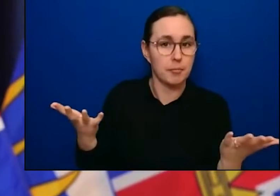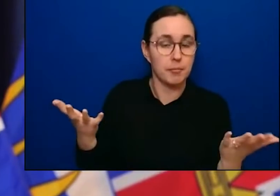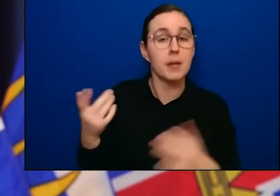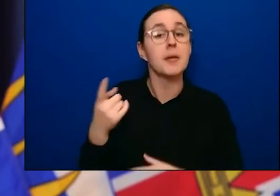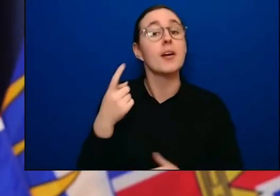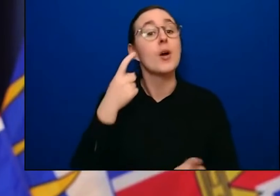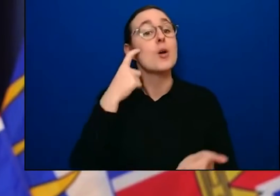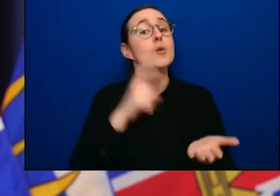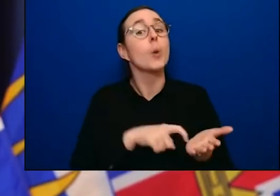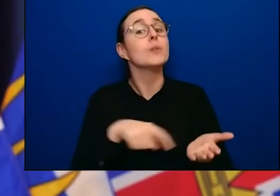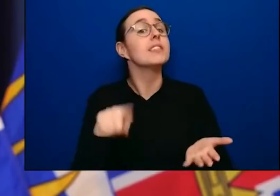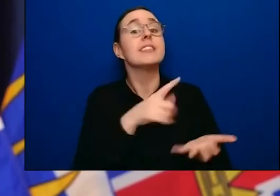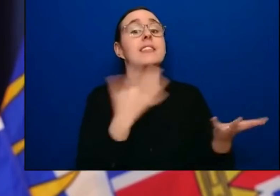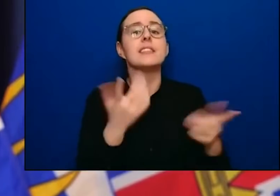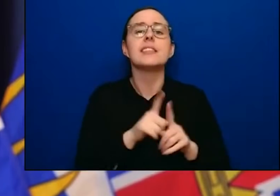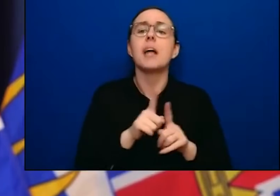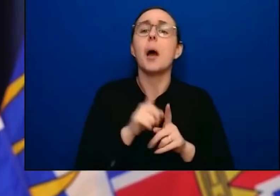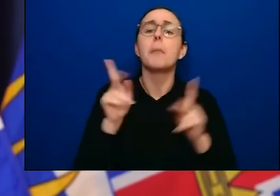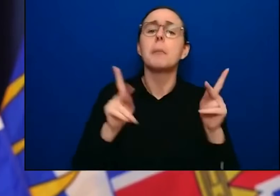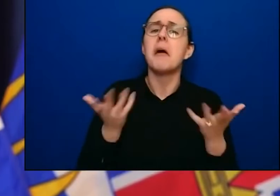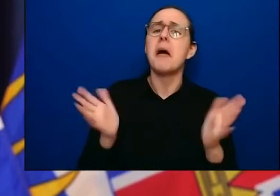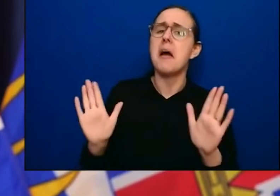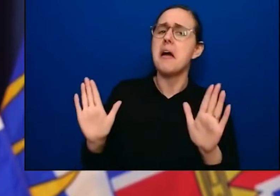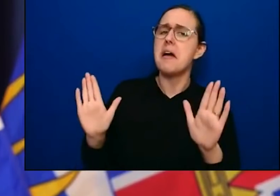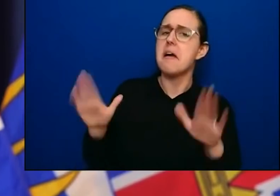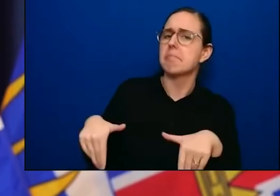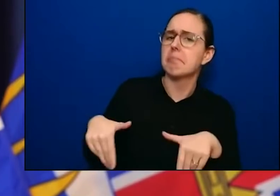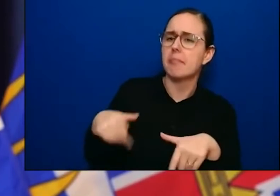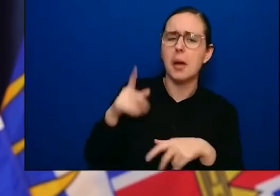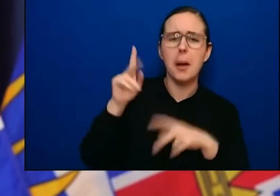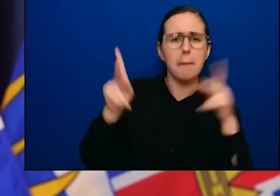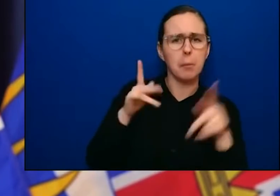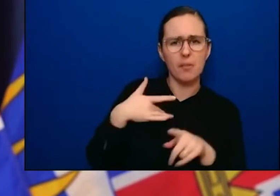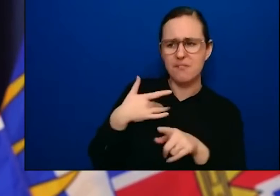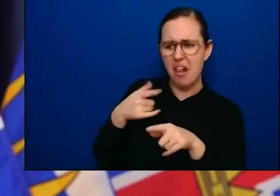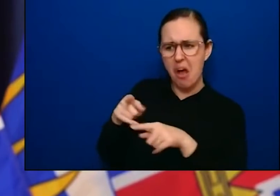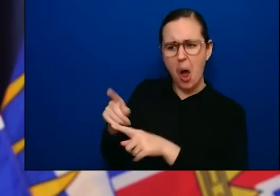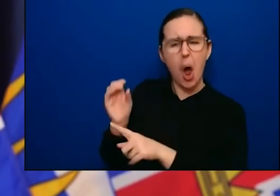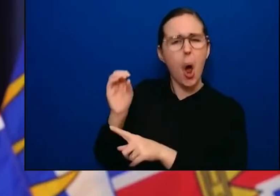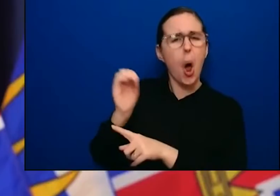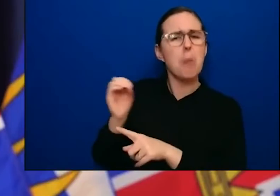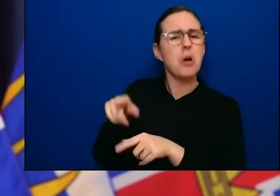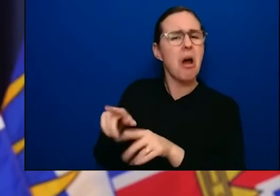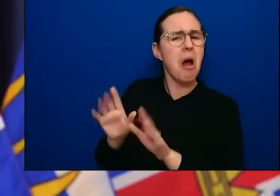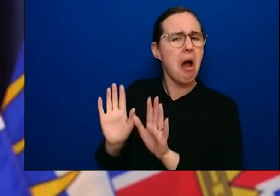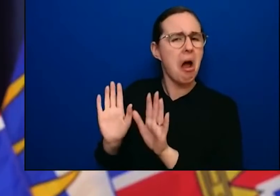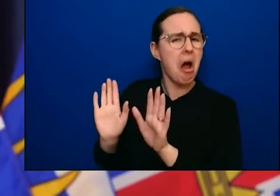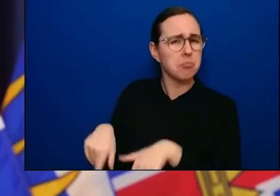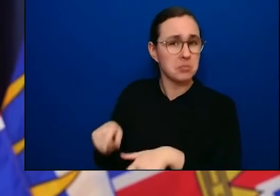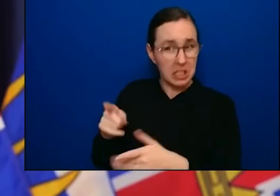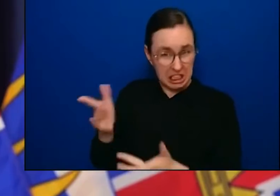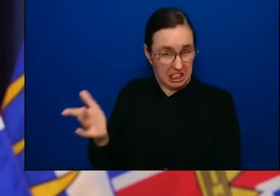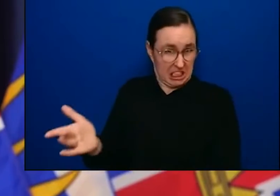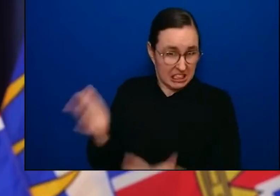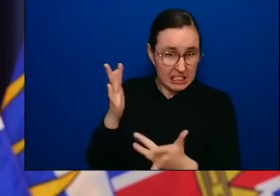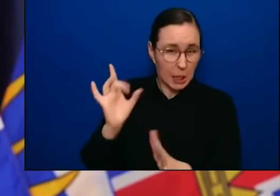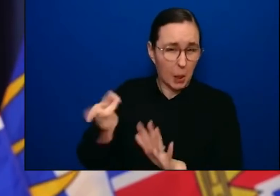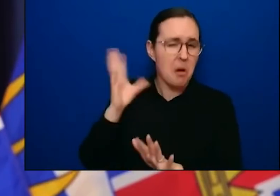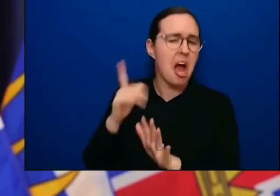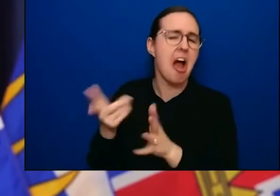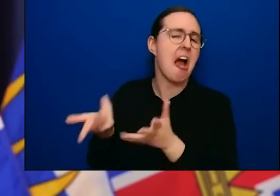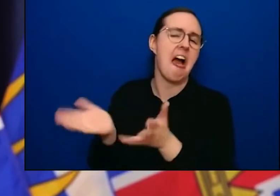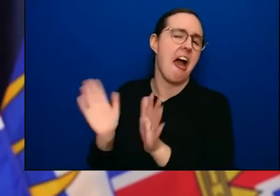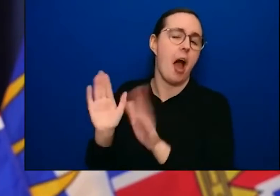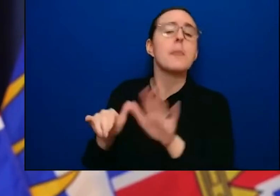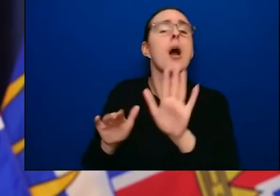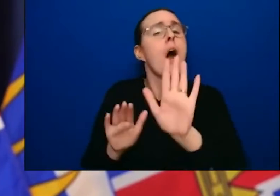it is a mild disease in people who have that immune protection, for the most part, not in everybody, but for